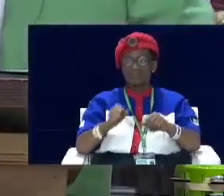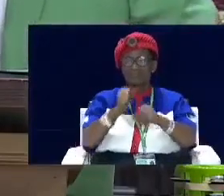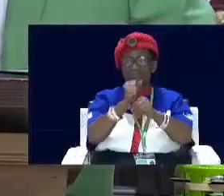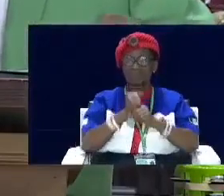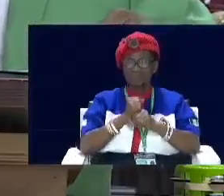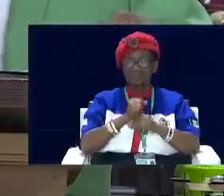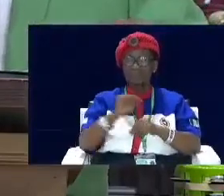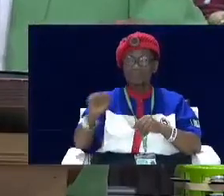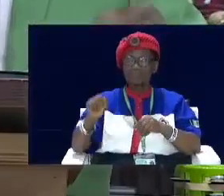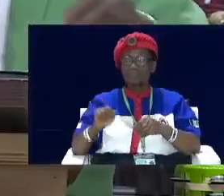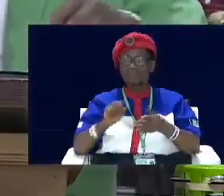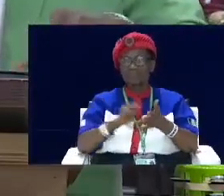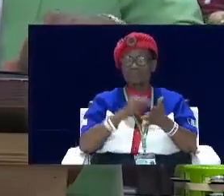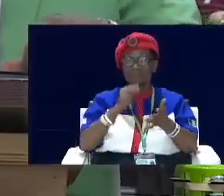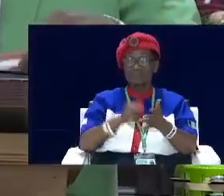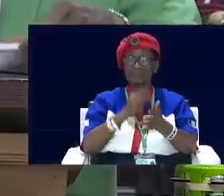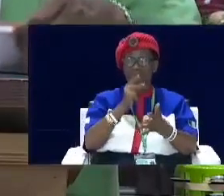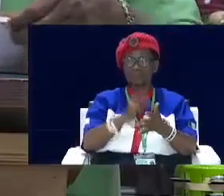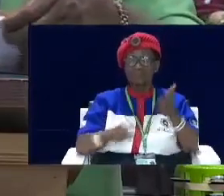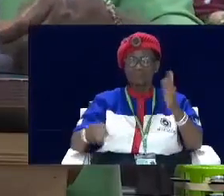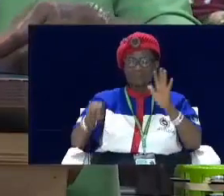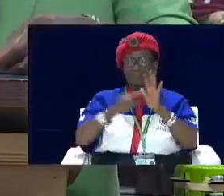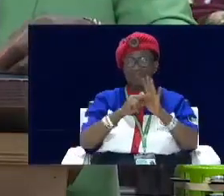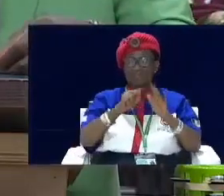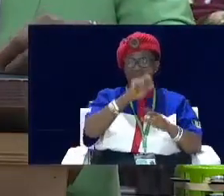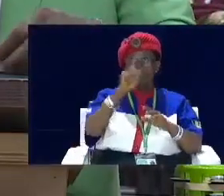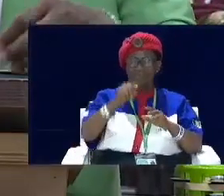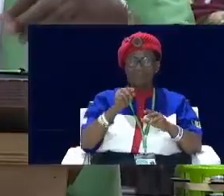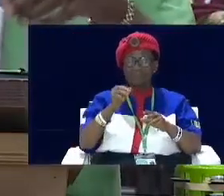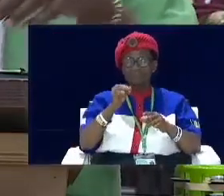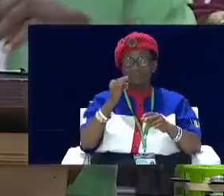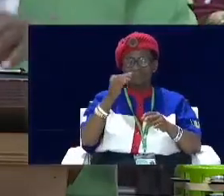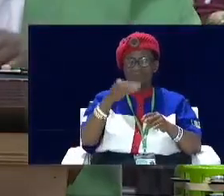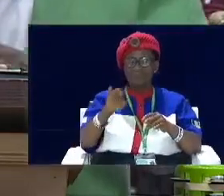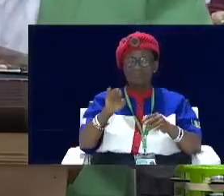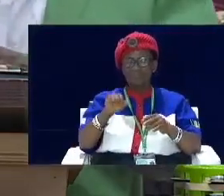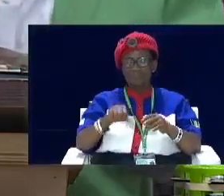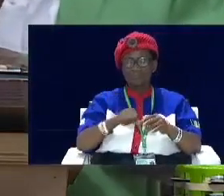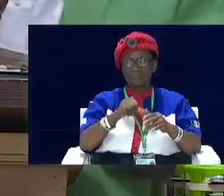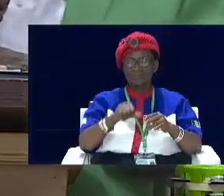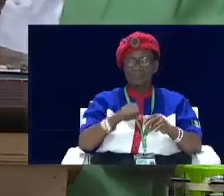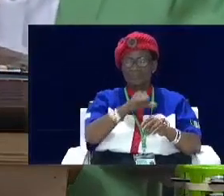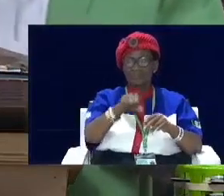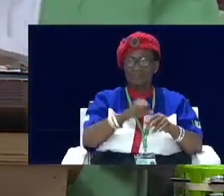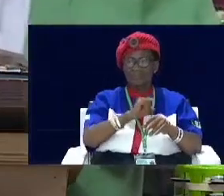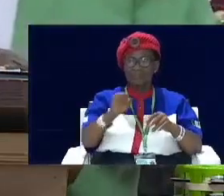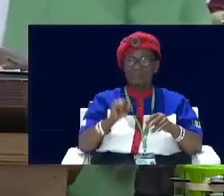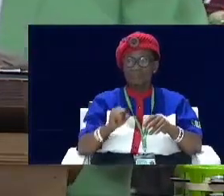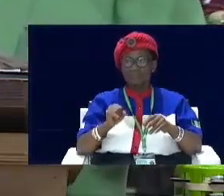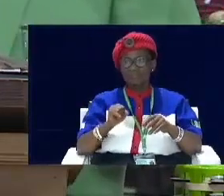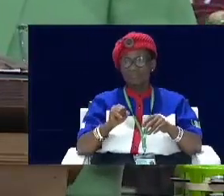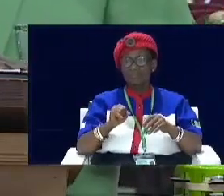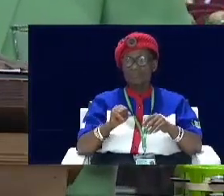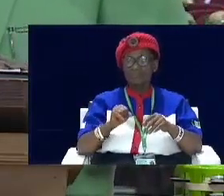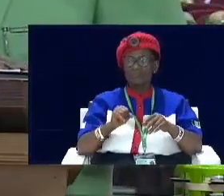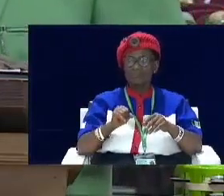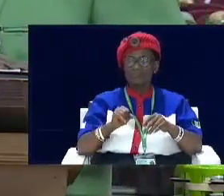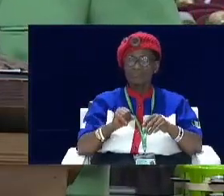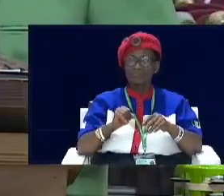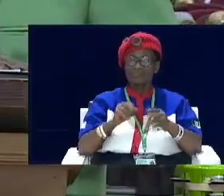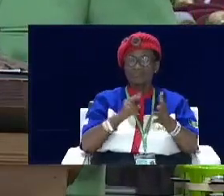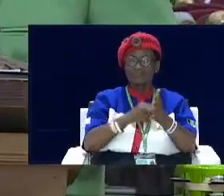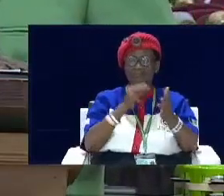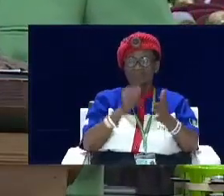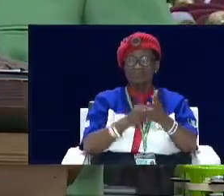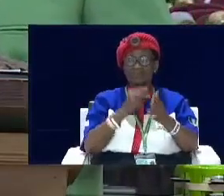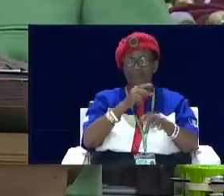le ri ilopo meji gba of anointing. Titi ifami ororoyan. The double portion you are going to get tonight